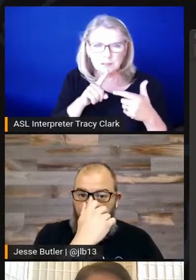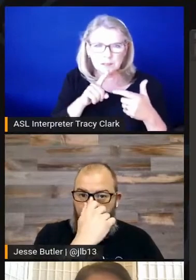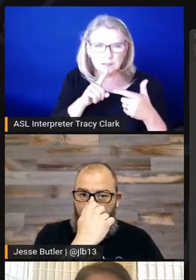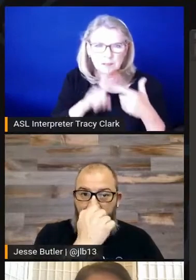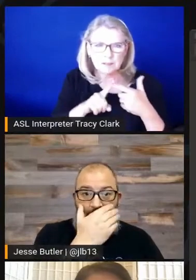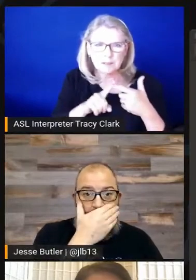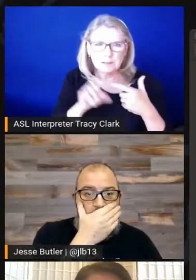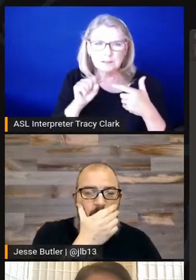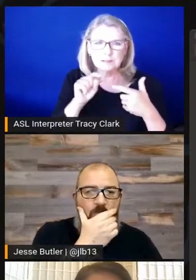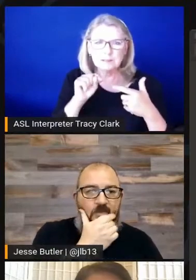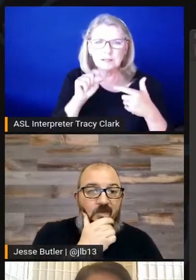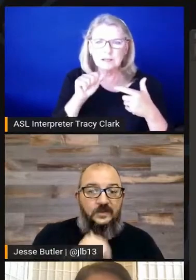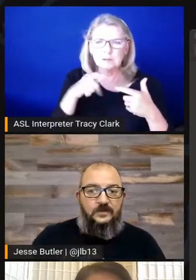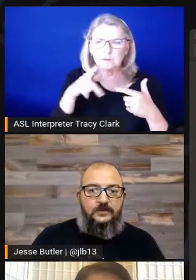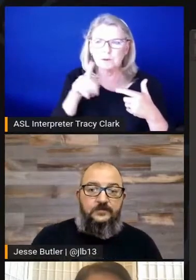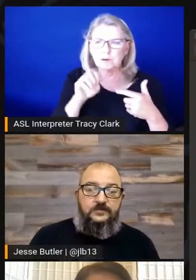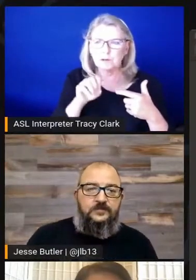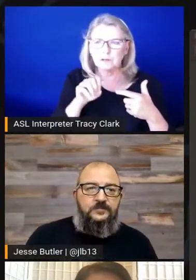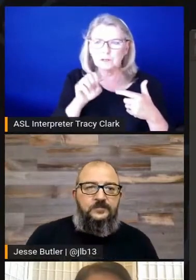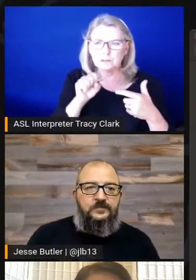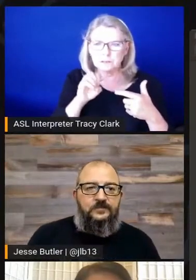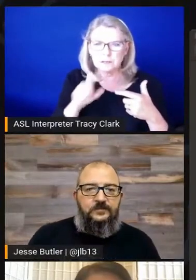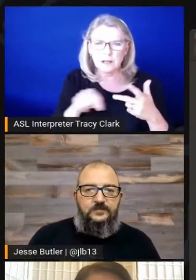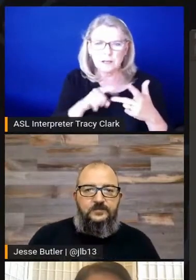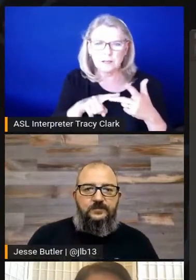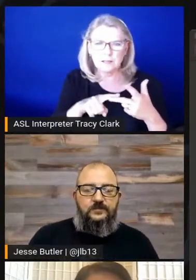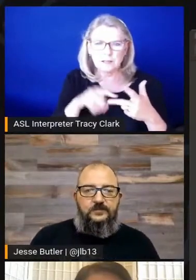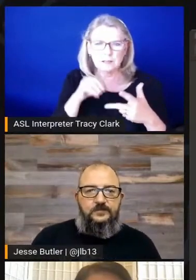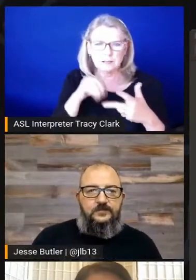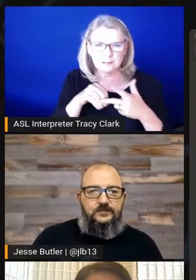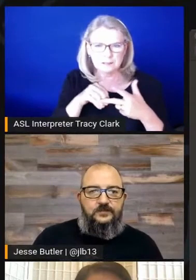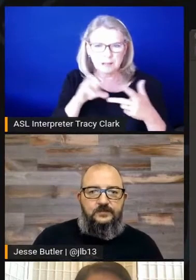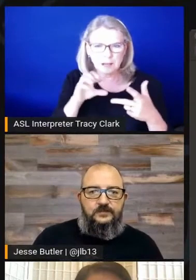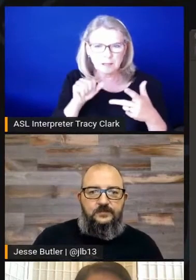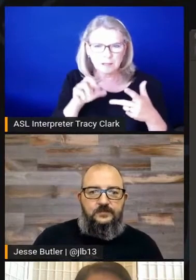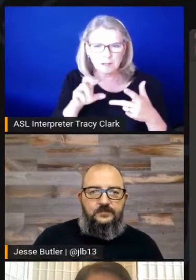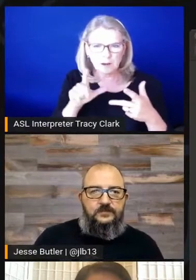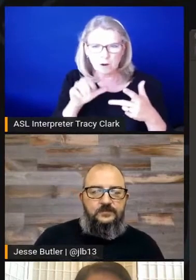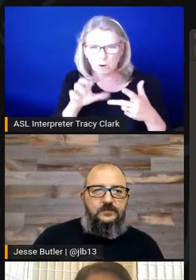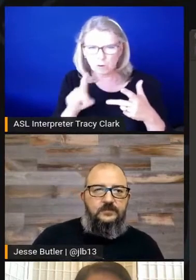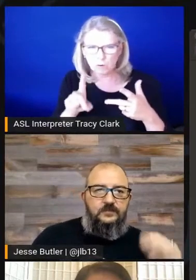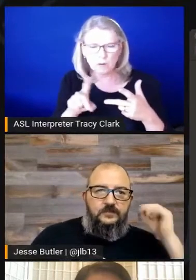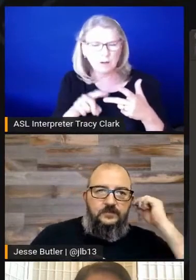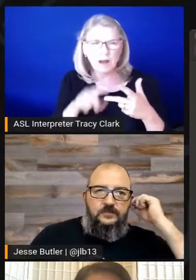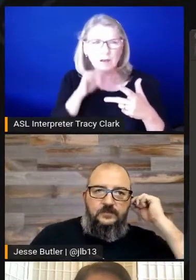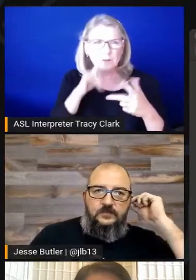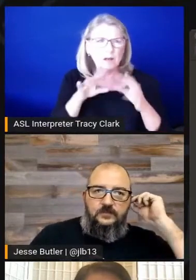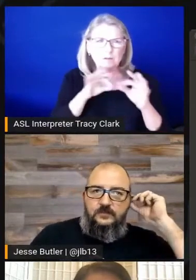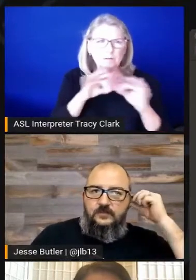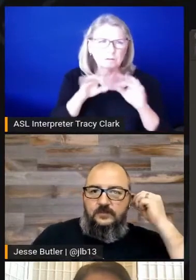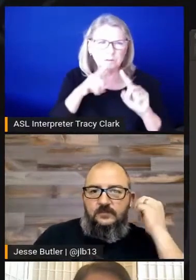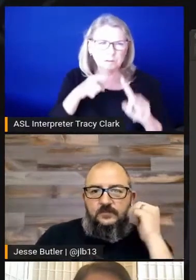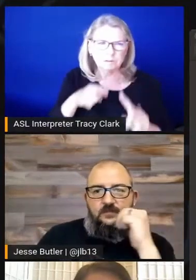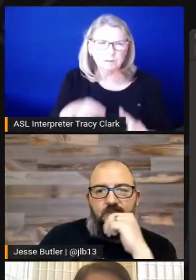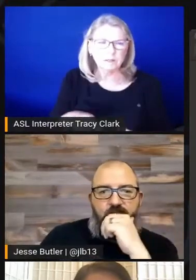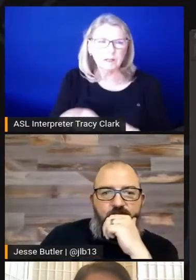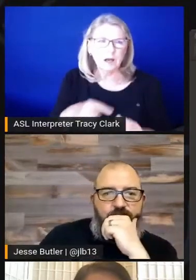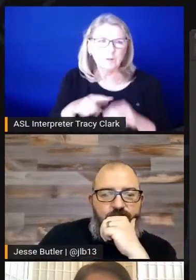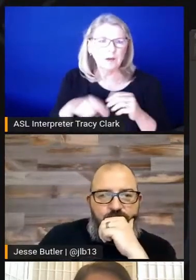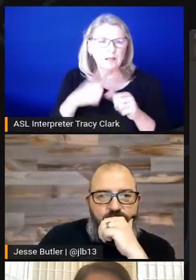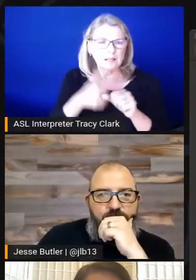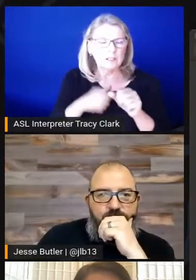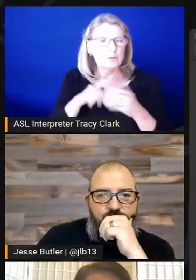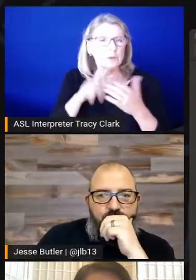too deep into the advantages of each, but just know that each mode does have its advantages and their best use